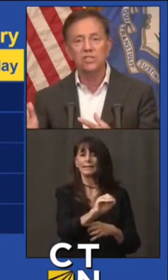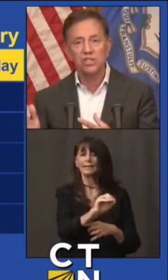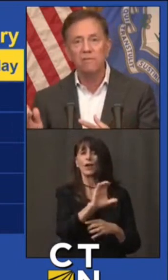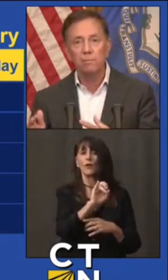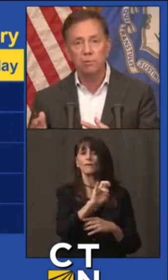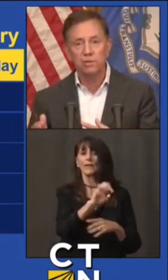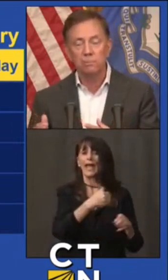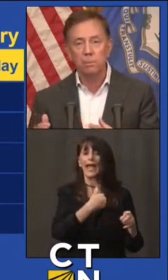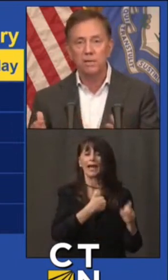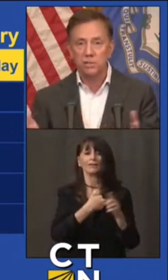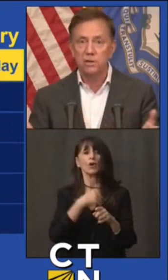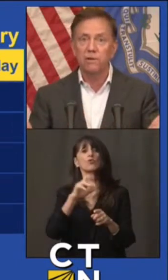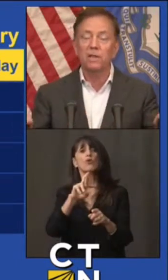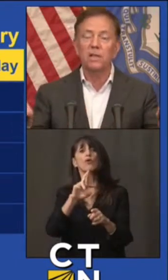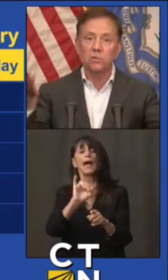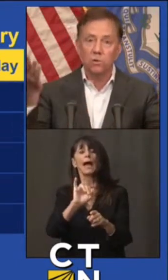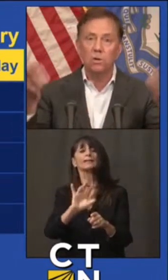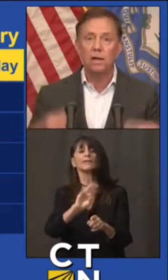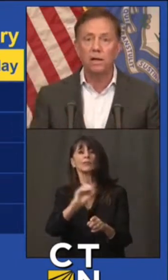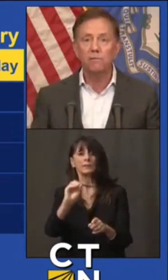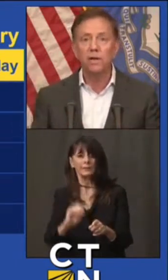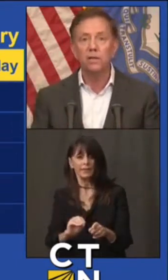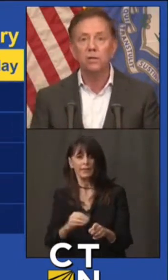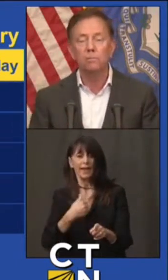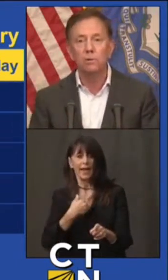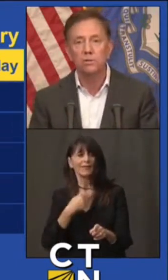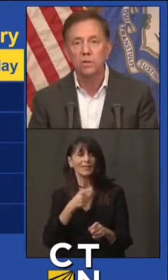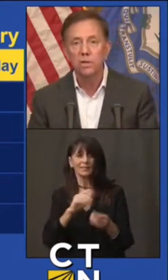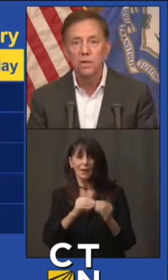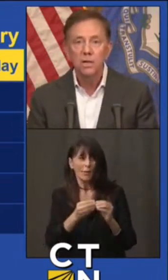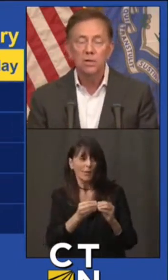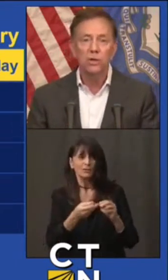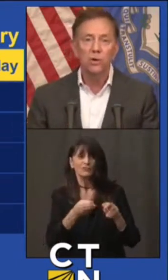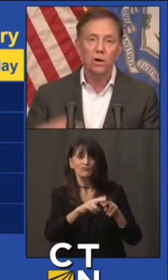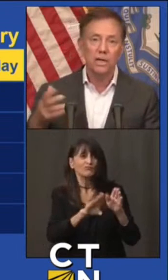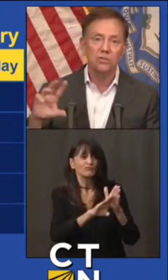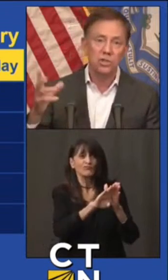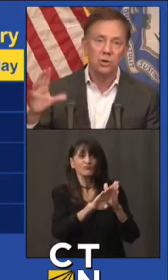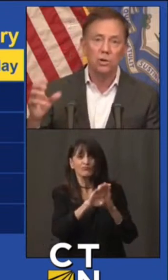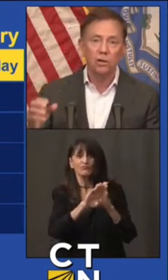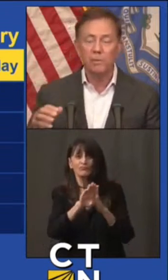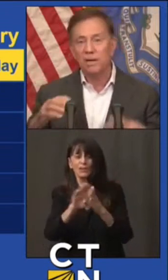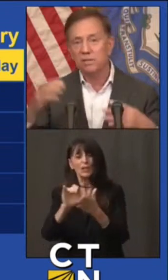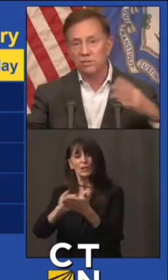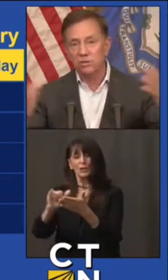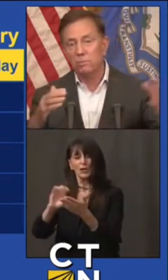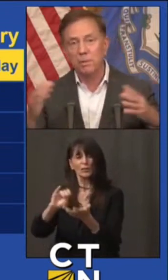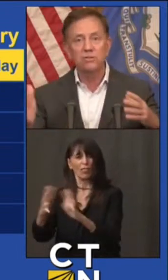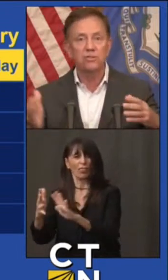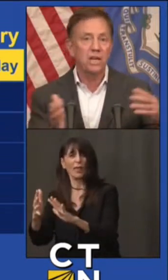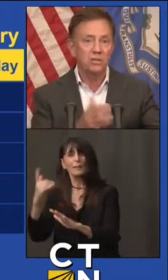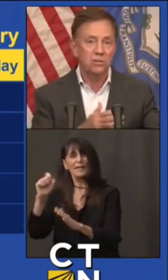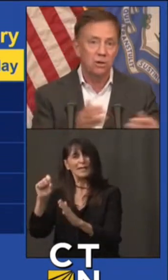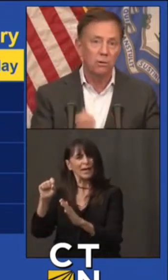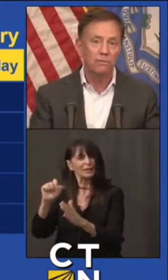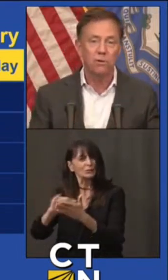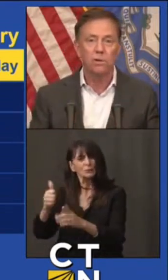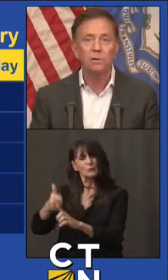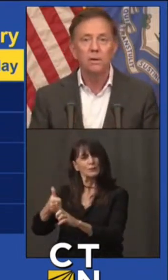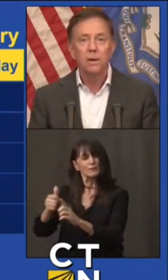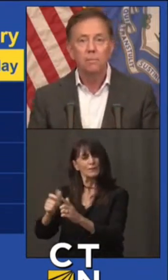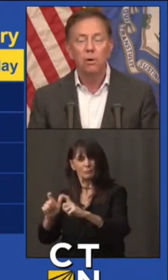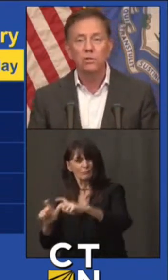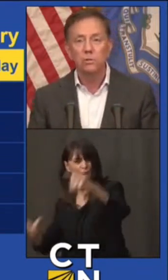at 7% positivity. These are all elevated numbers. New York gets skewed a little bit because it's such a big state, so if you're